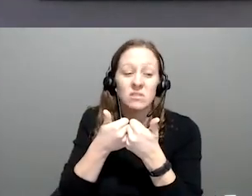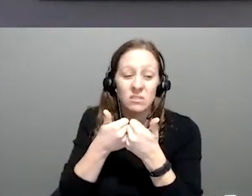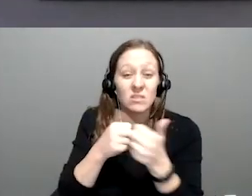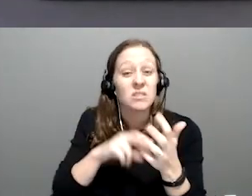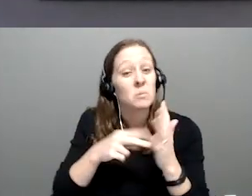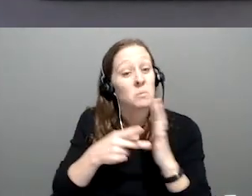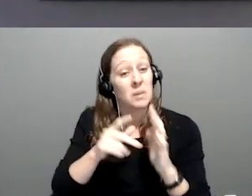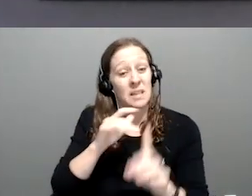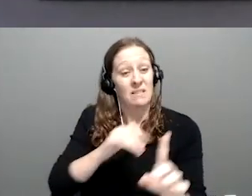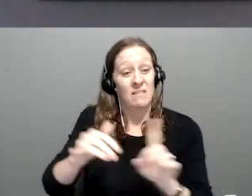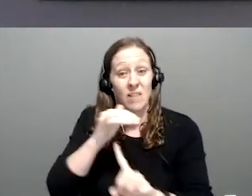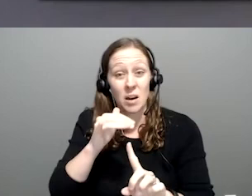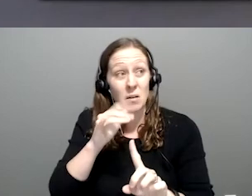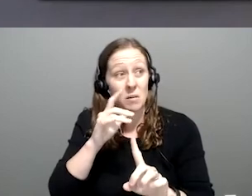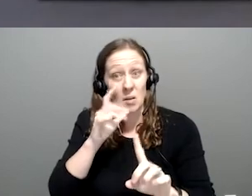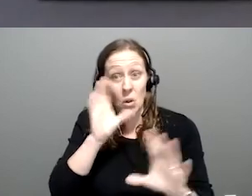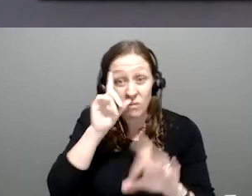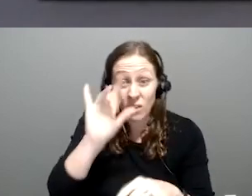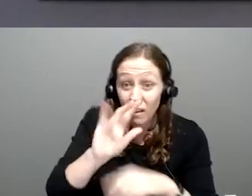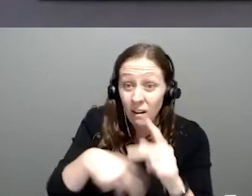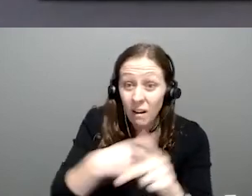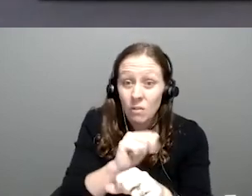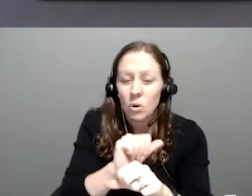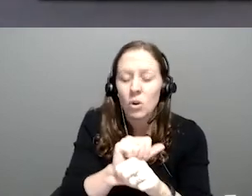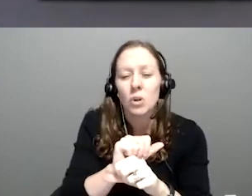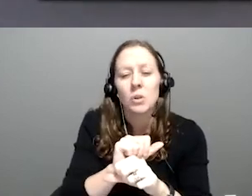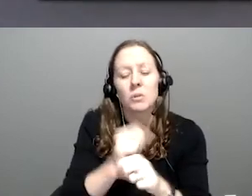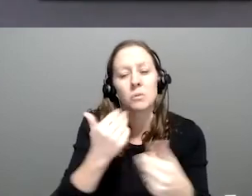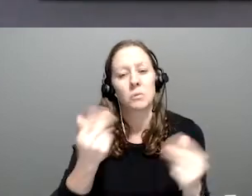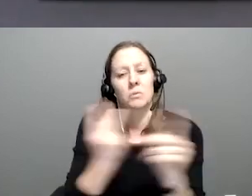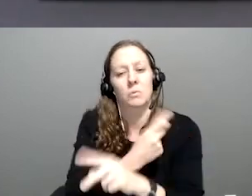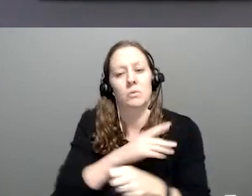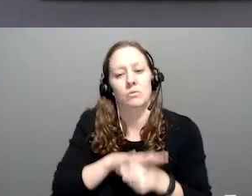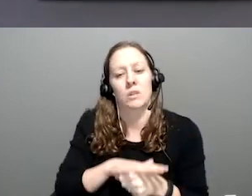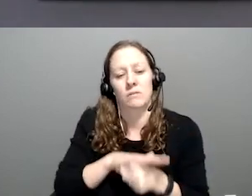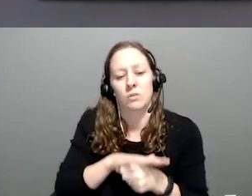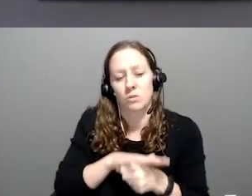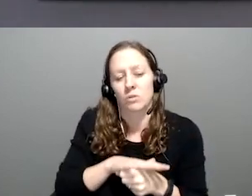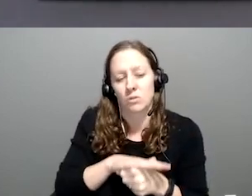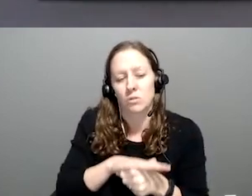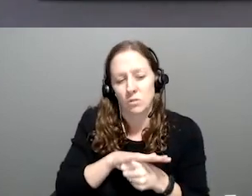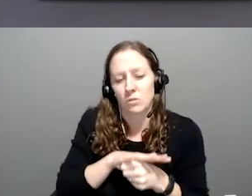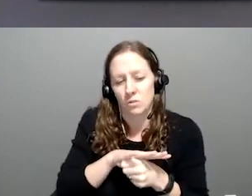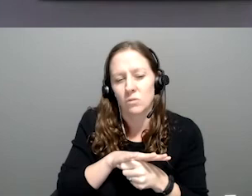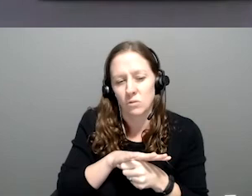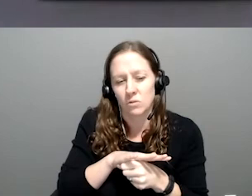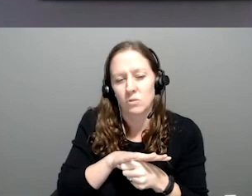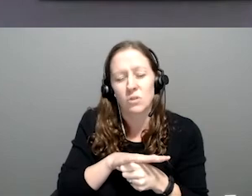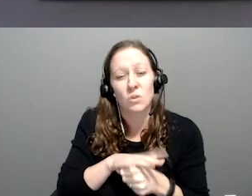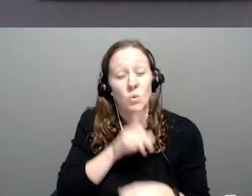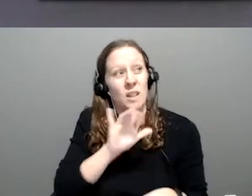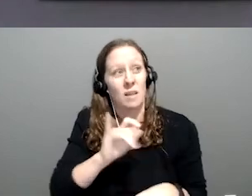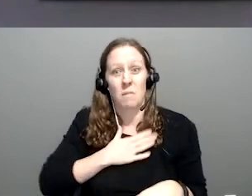a harder environment to look for work in that way. So that's kind of like the first point I really wanted to highlight there, is that it